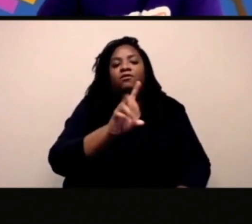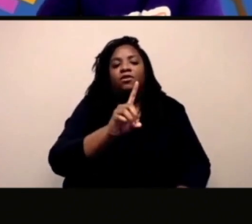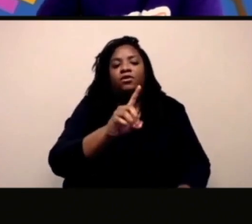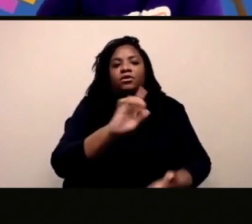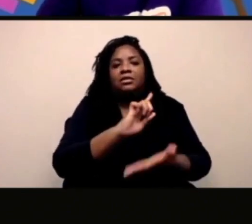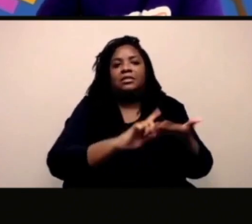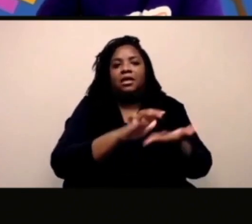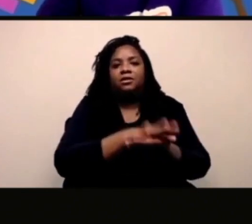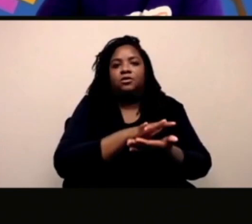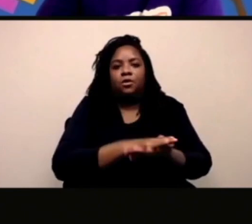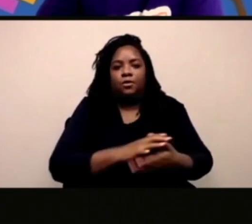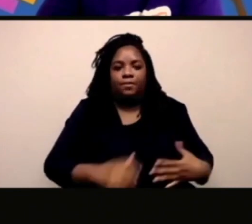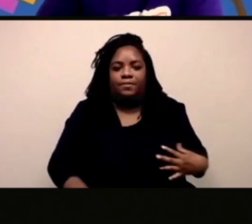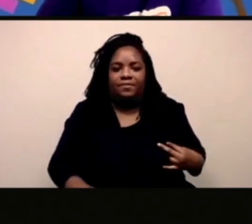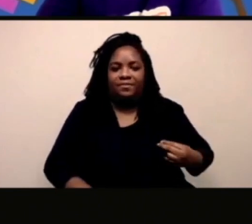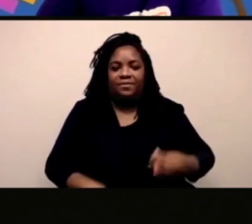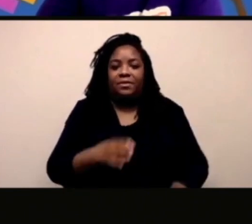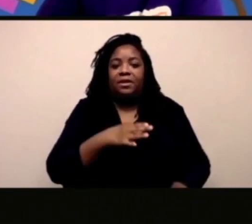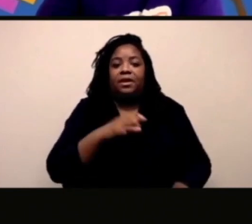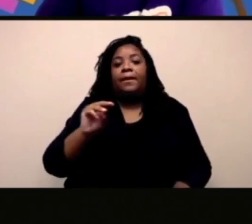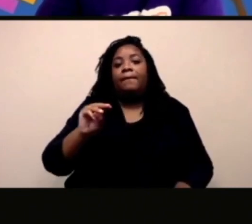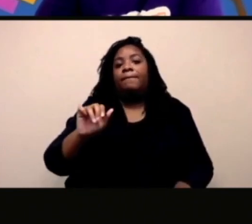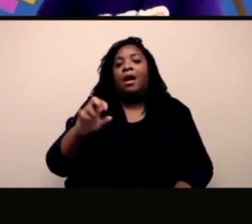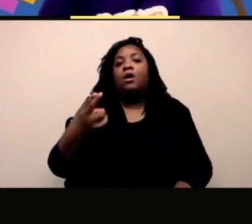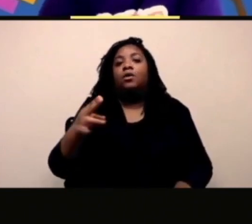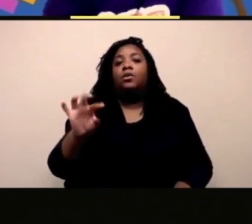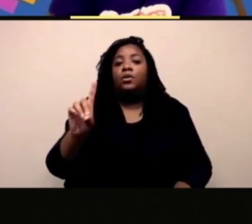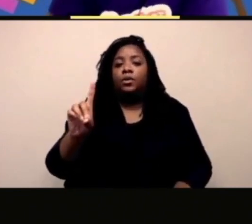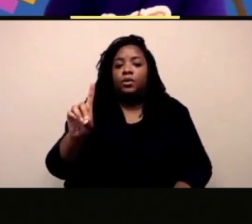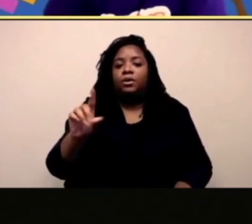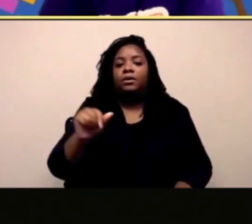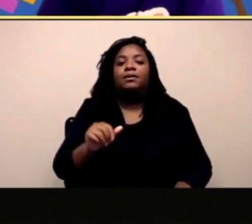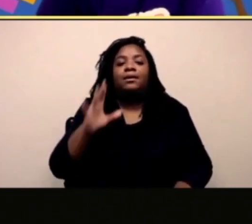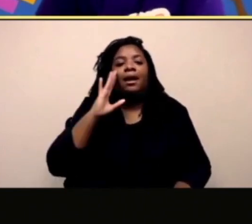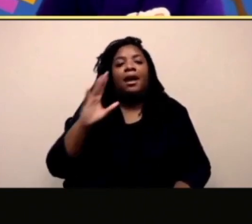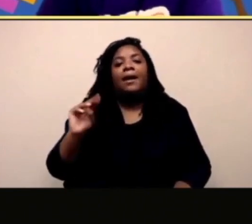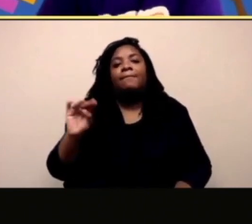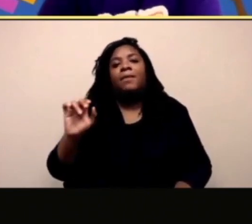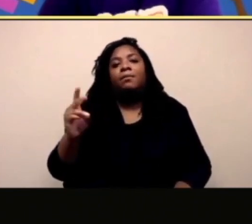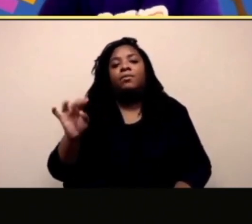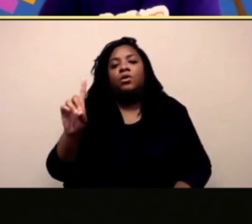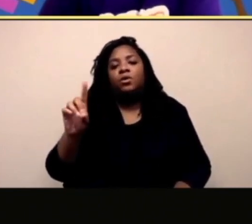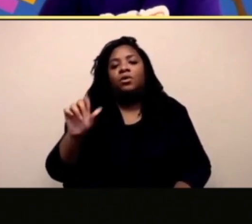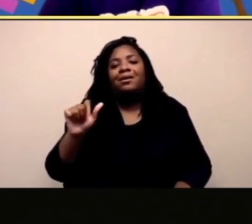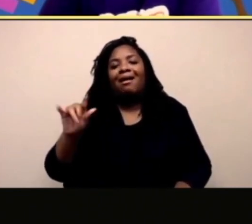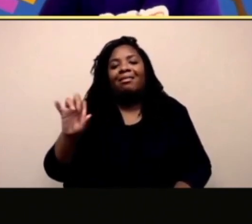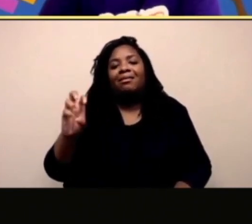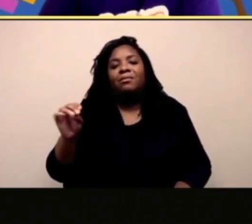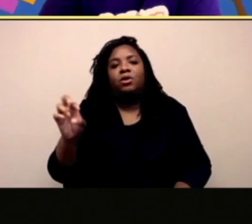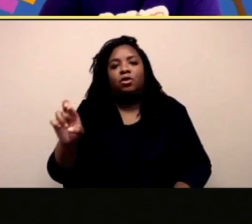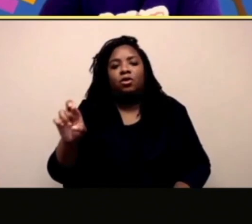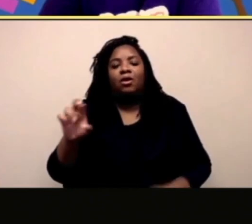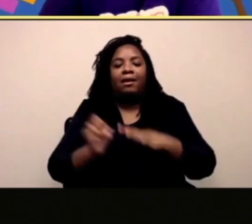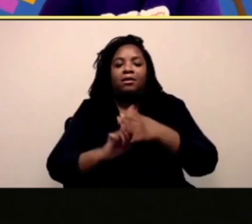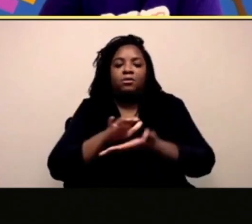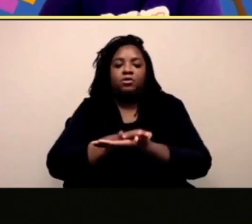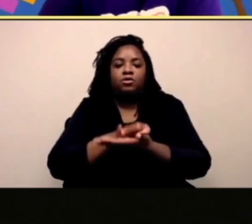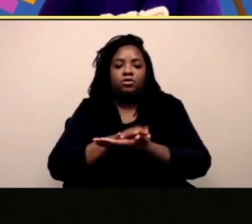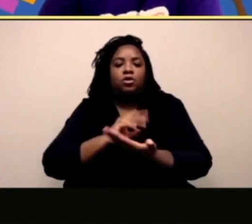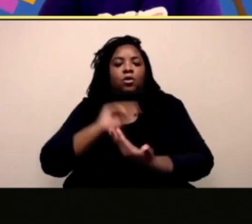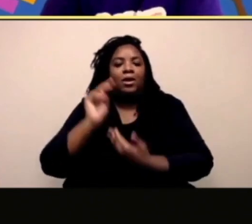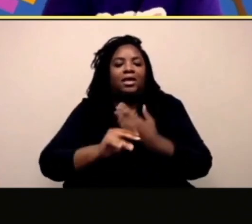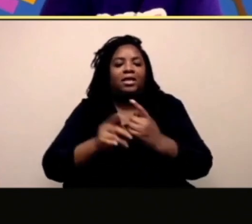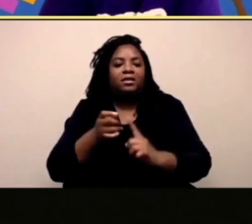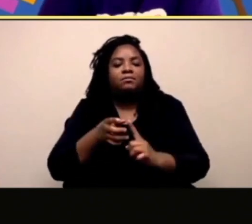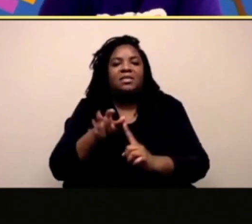Okay, great. And Mahmoud. Hi everyone, I'm Mahmoud Aliamer. I am the elementary school curriculum specialist